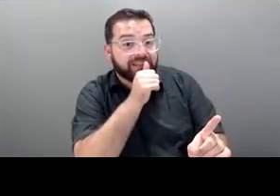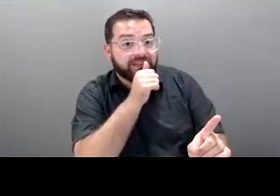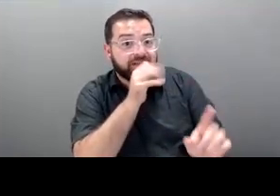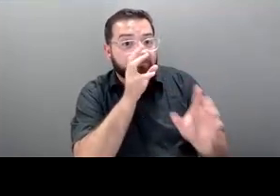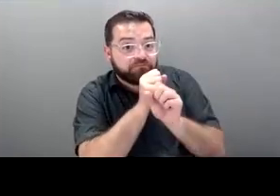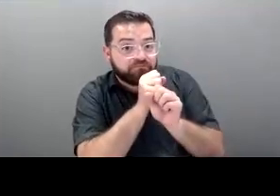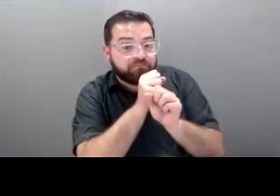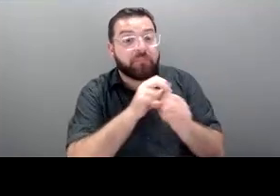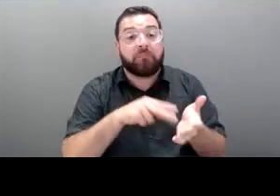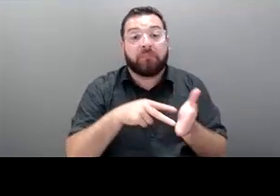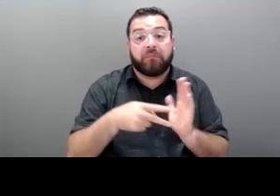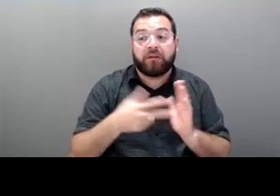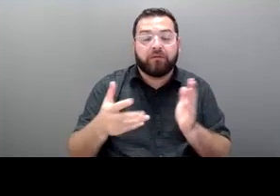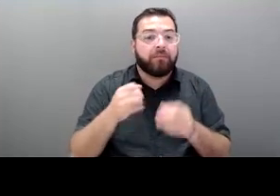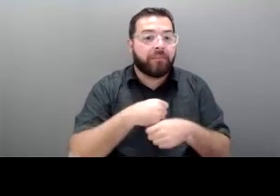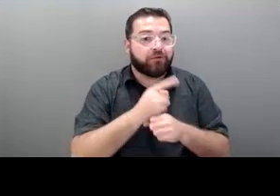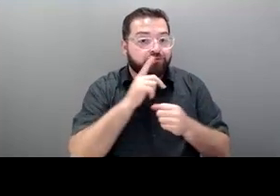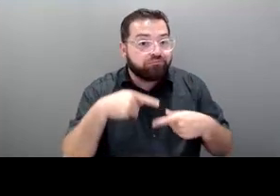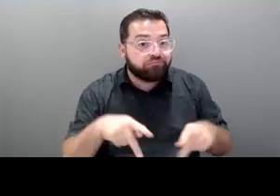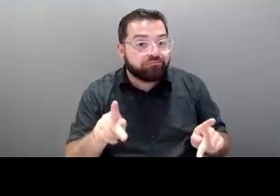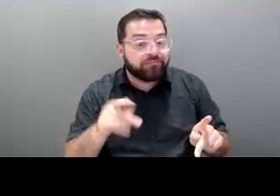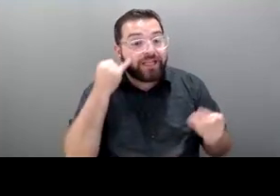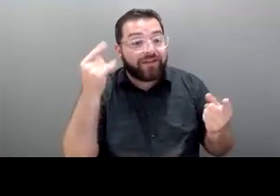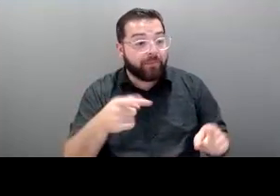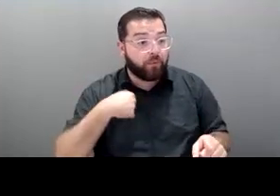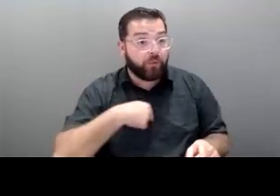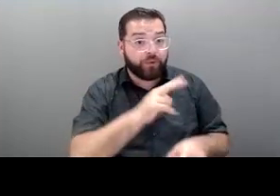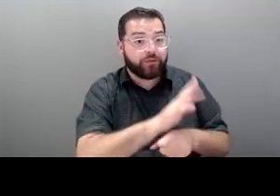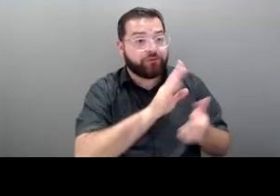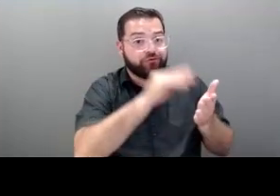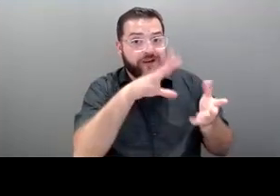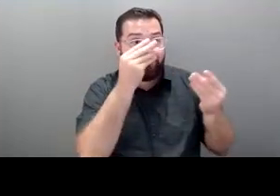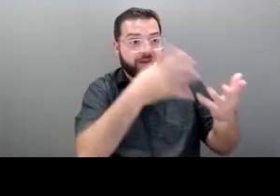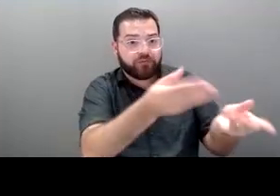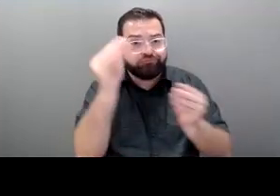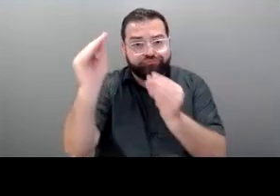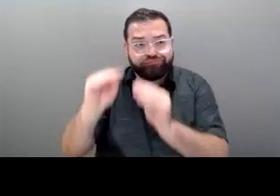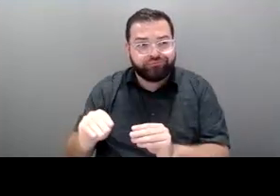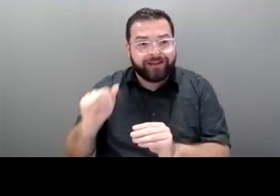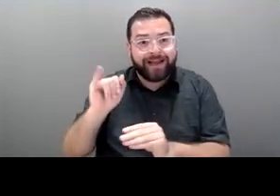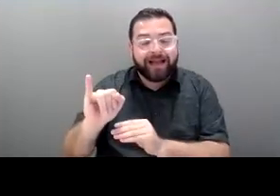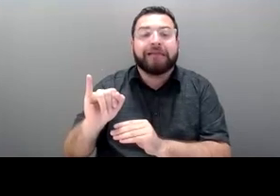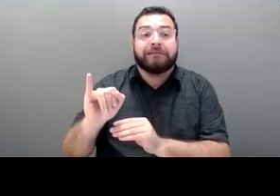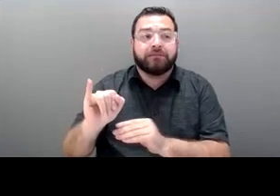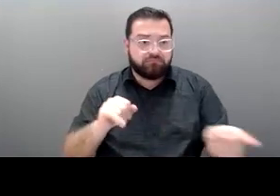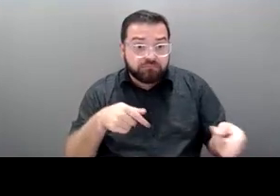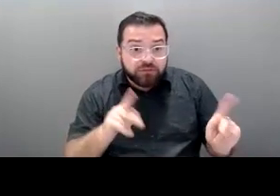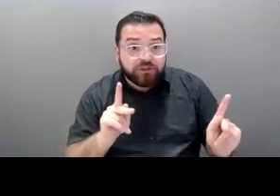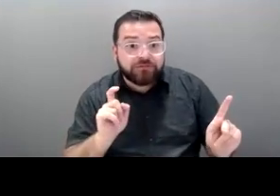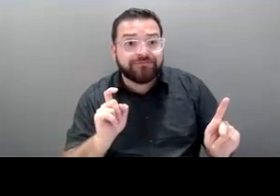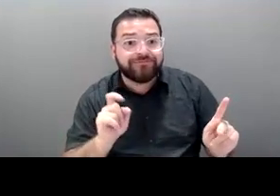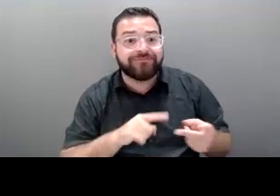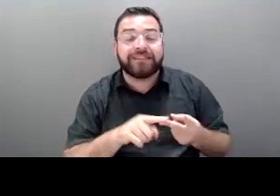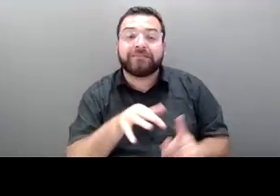like ensuring consent if we're going to put student data into AI, and especially for really sensitive tasks like grading